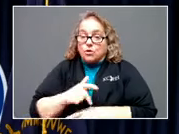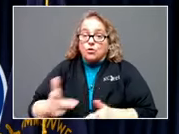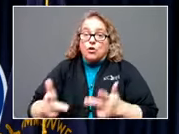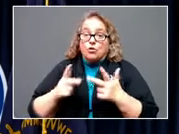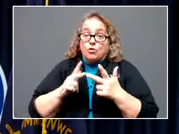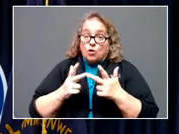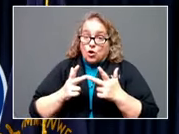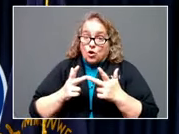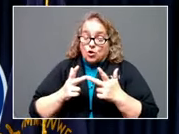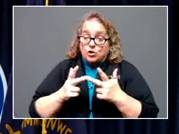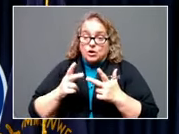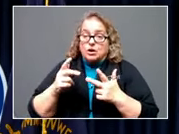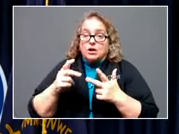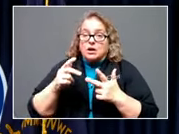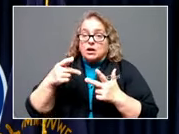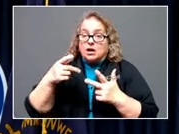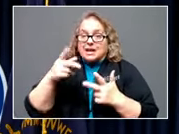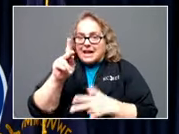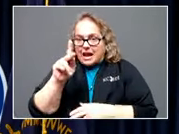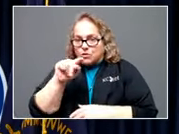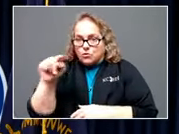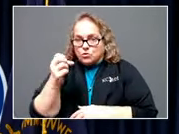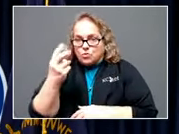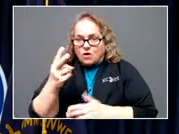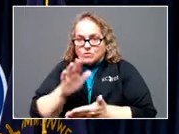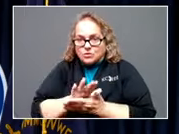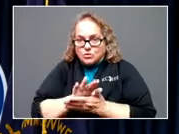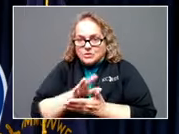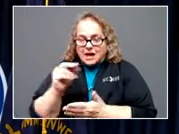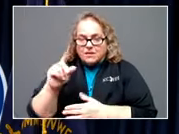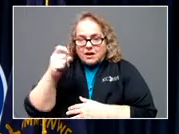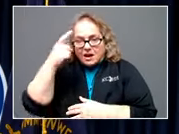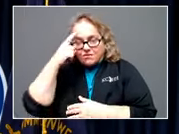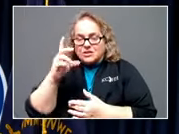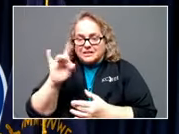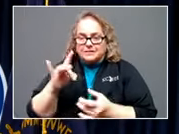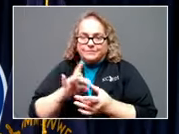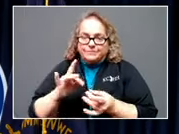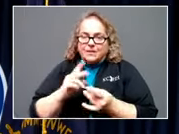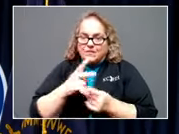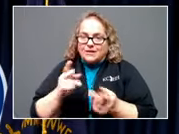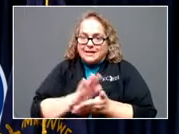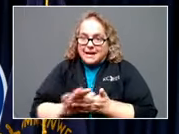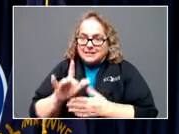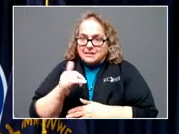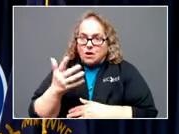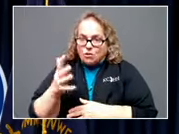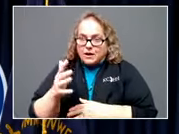public, is K through 12 schools. And the governor teed this up very nicely just before I came up here. In